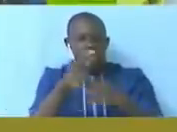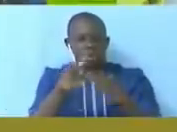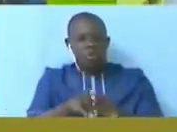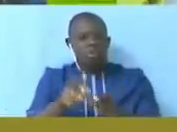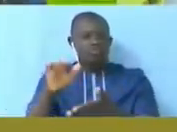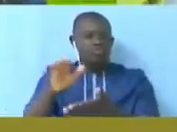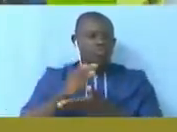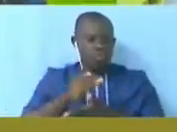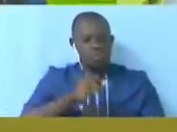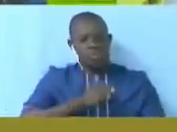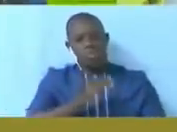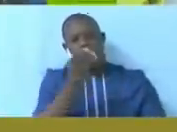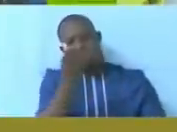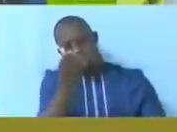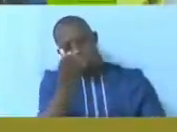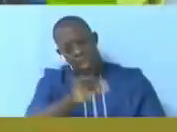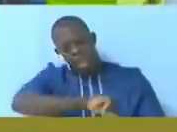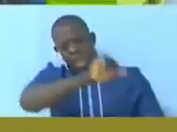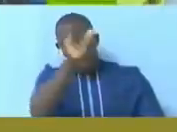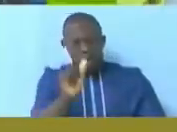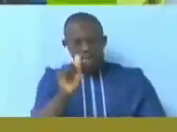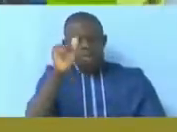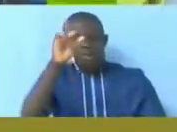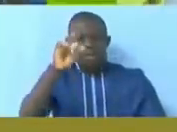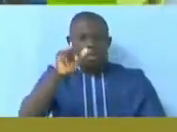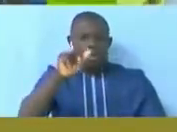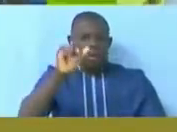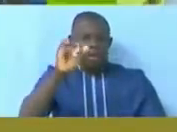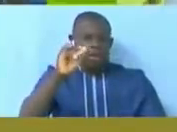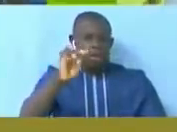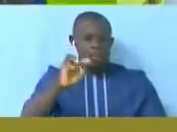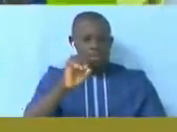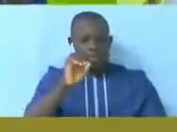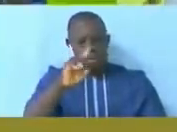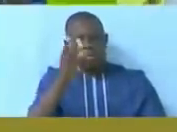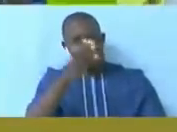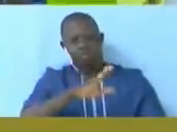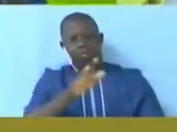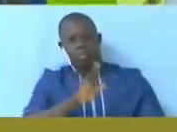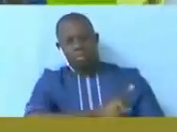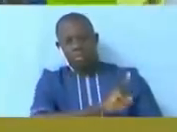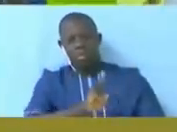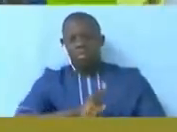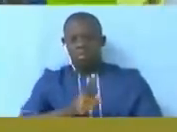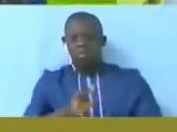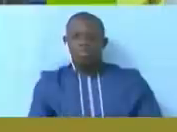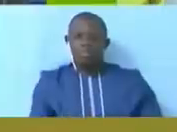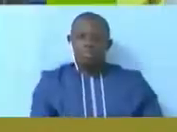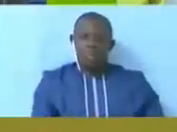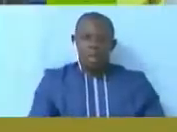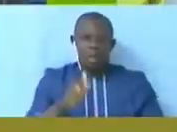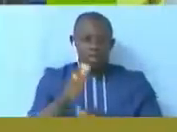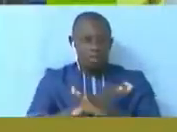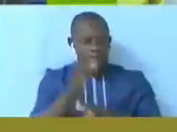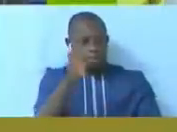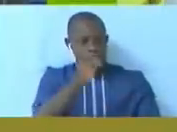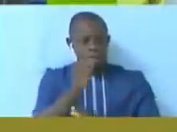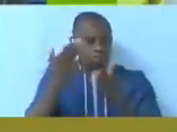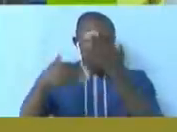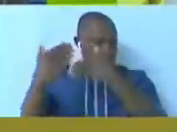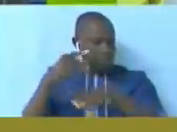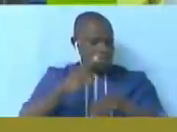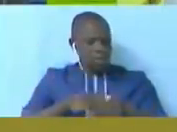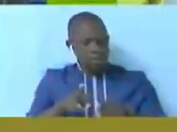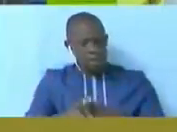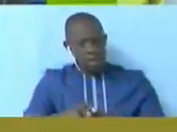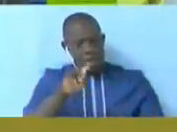extort their money and their diamonds from them. Iboite kan ne rompu ka kodo tay bulu aninke la diamond ole fananta. Because at that time katu watola